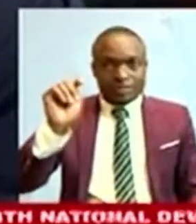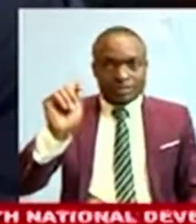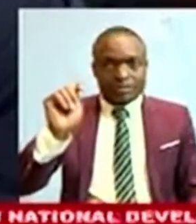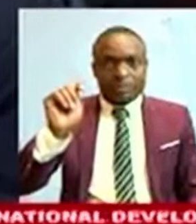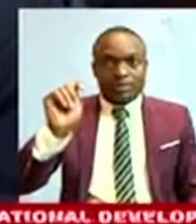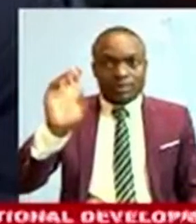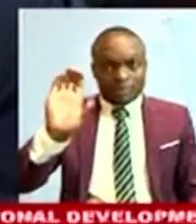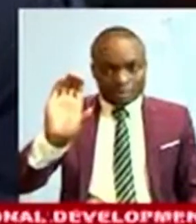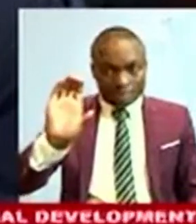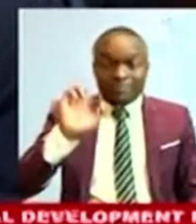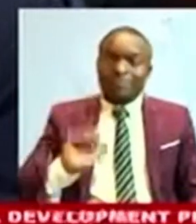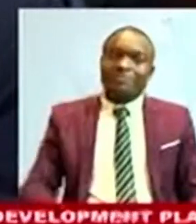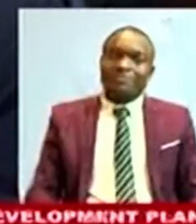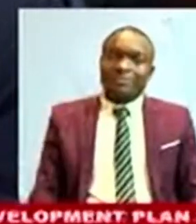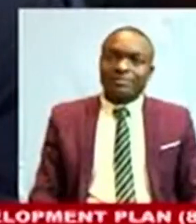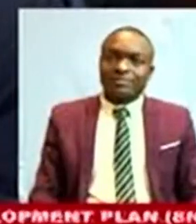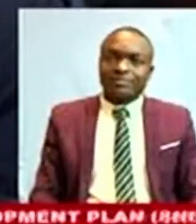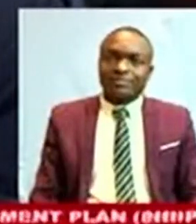the first